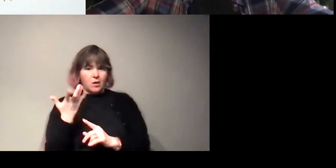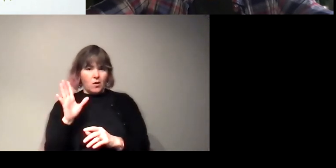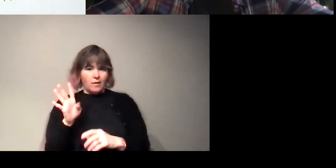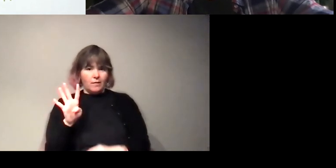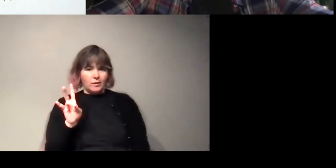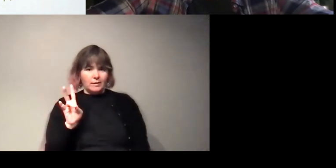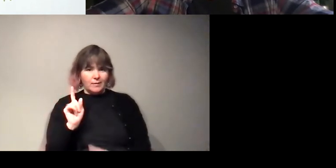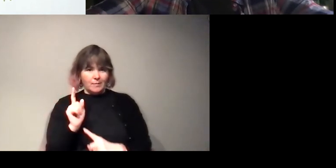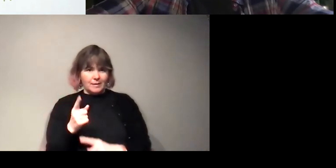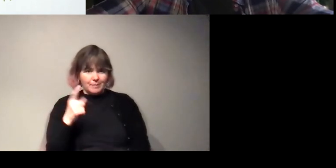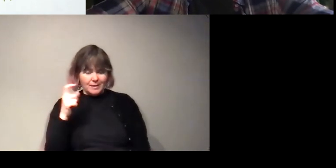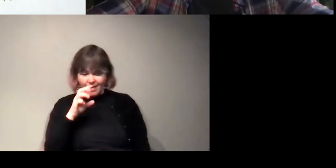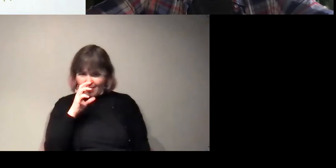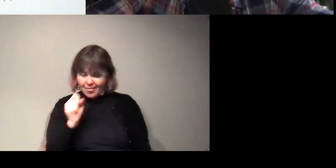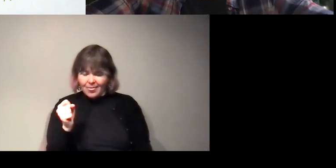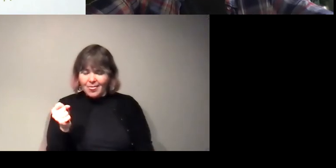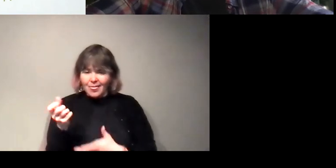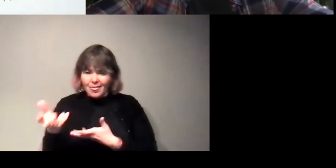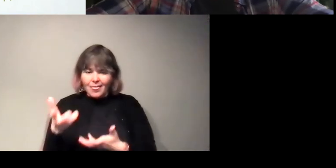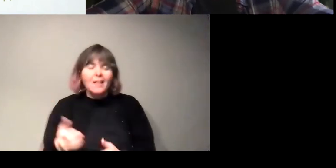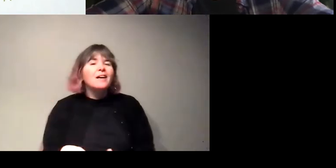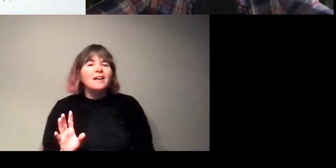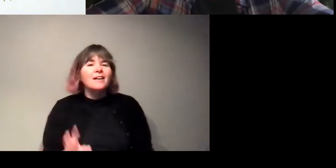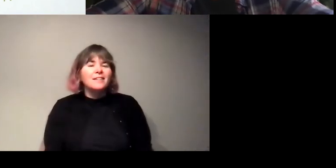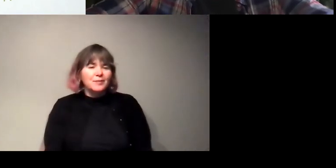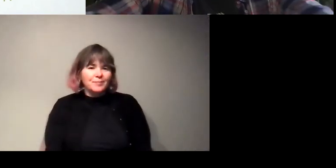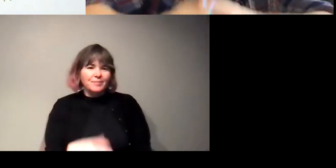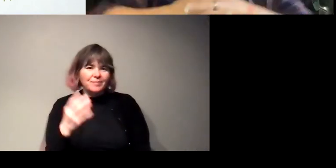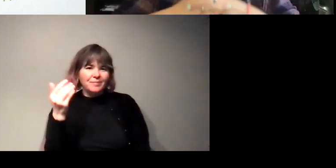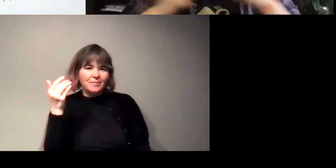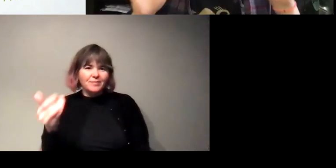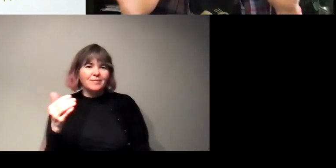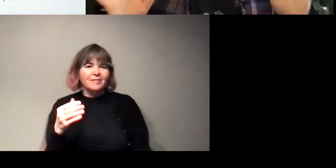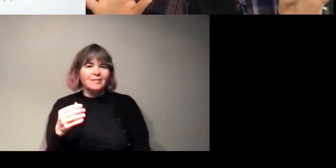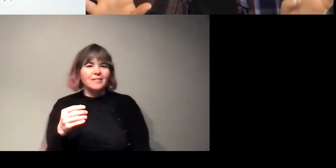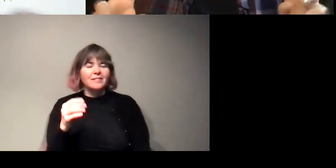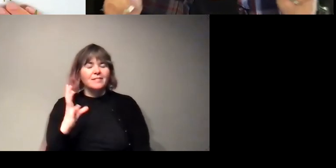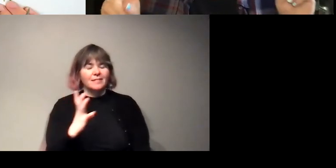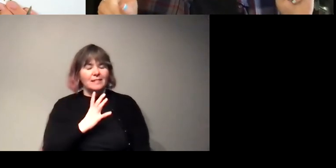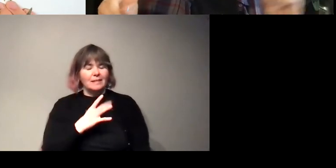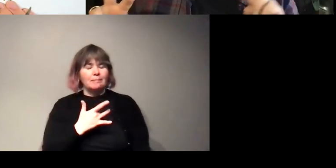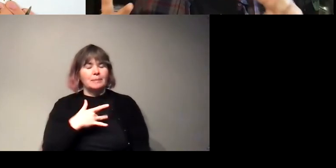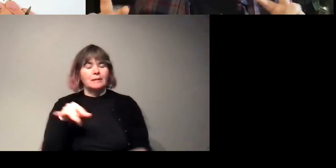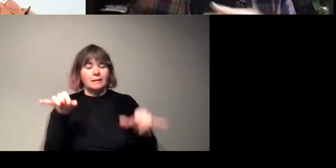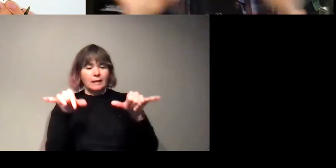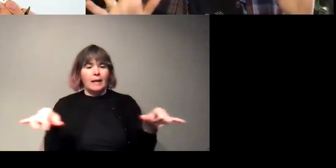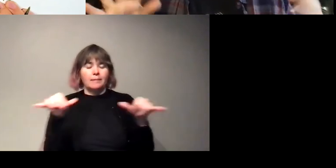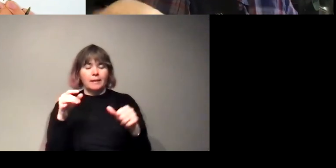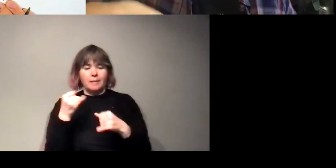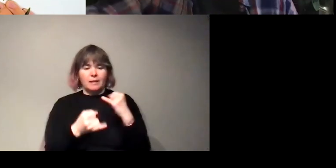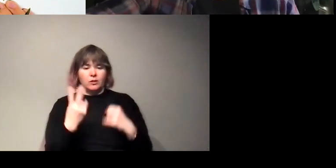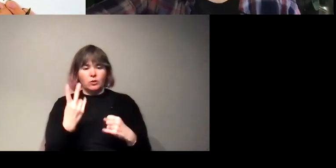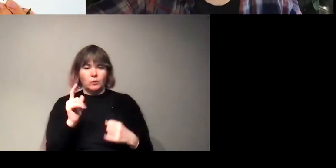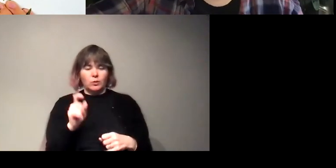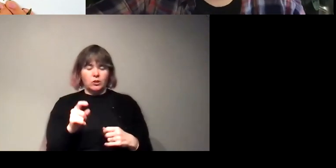47 minutes because I've been having too much fun. But so we always ask everybody the same 2 questions at the end